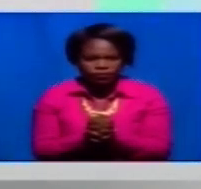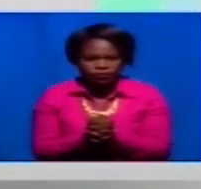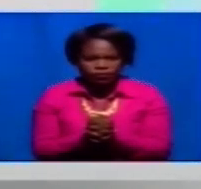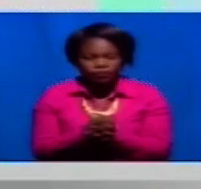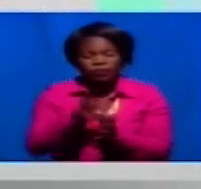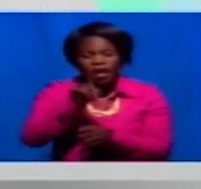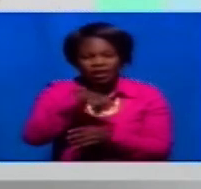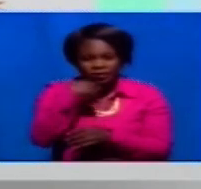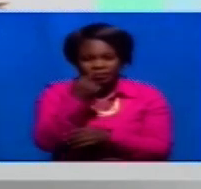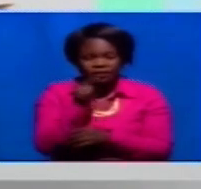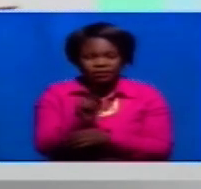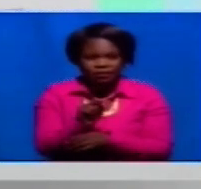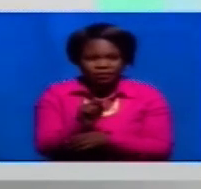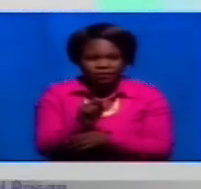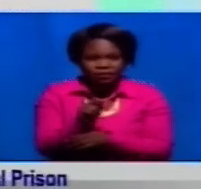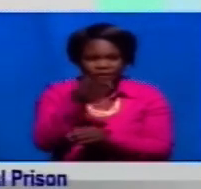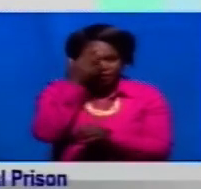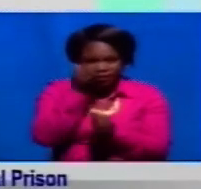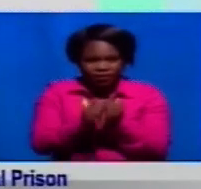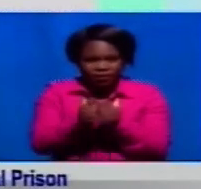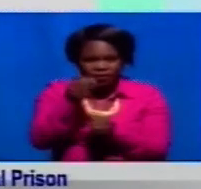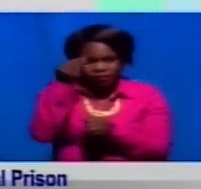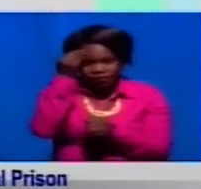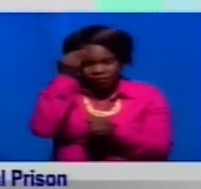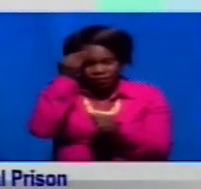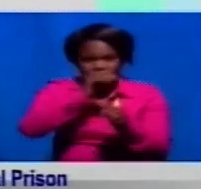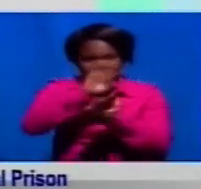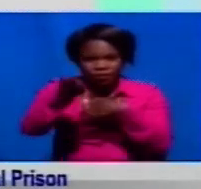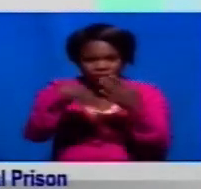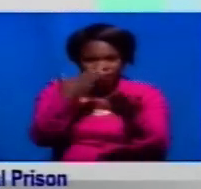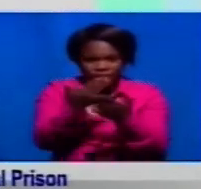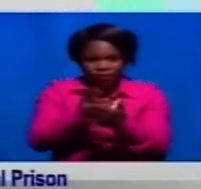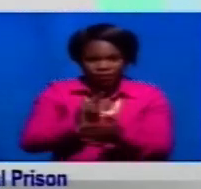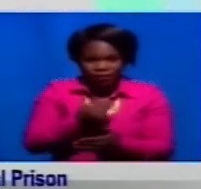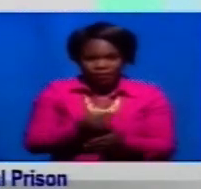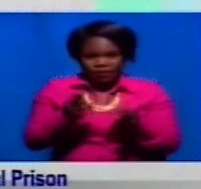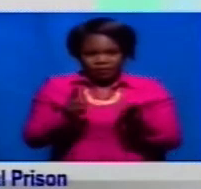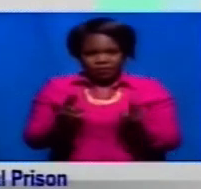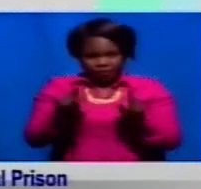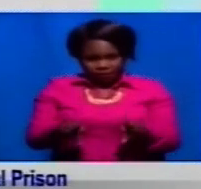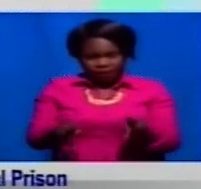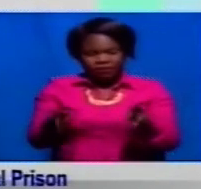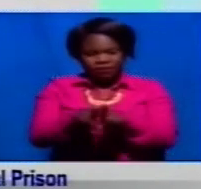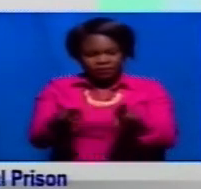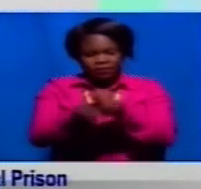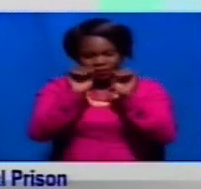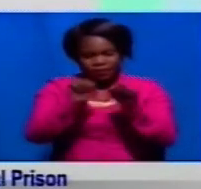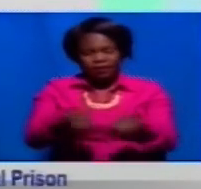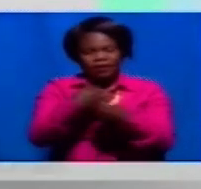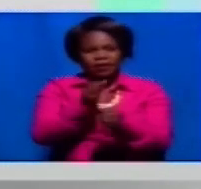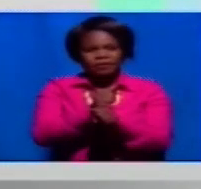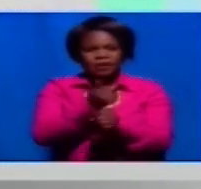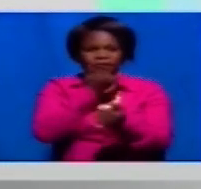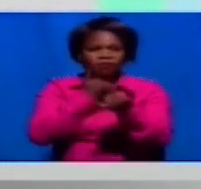I'm saying this because I know that all of us are human beings and we can err.